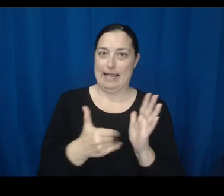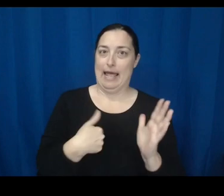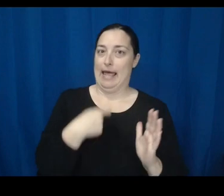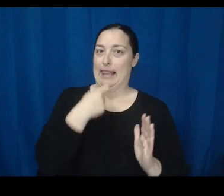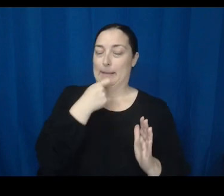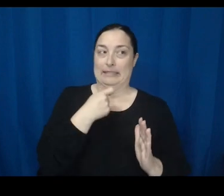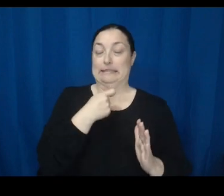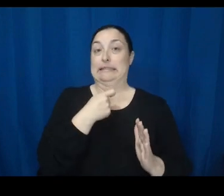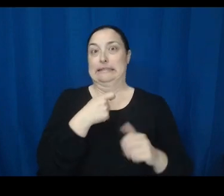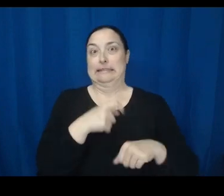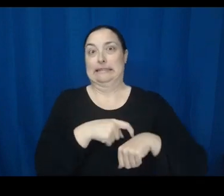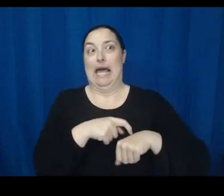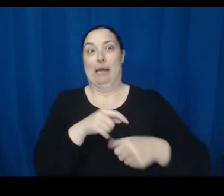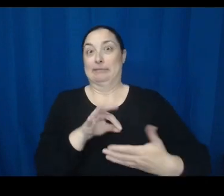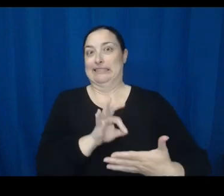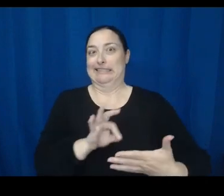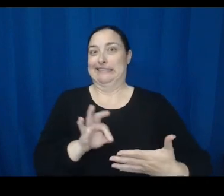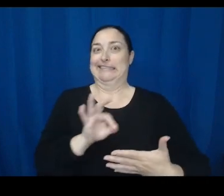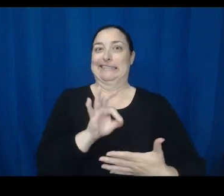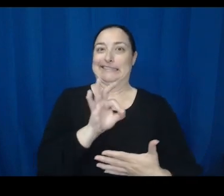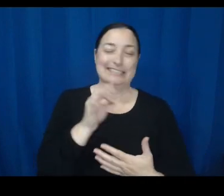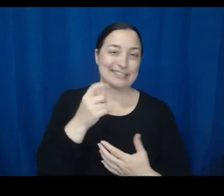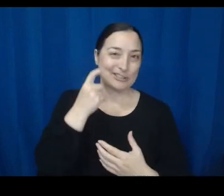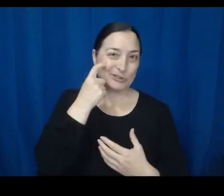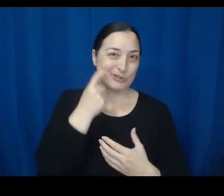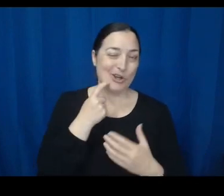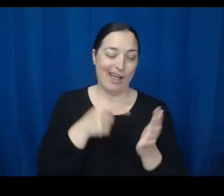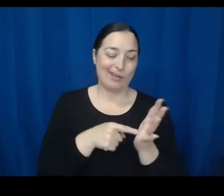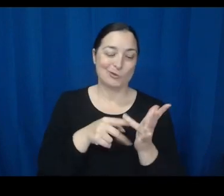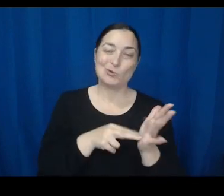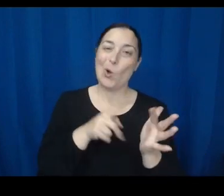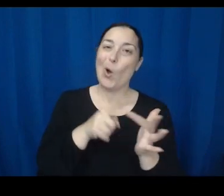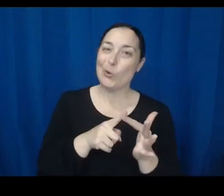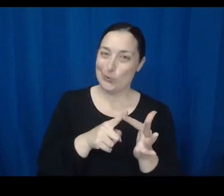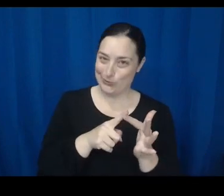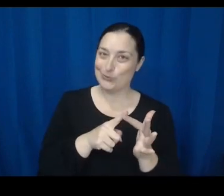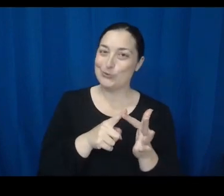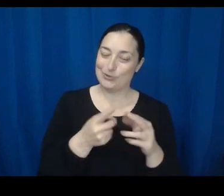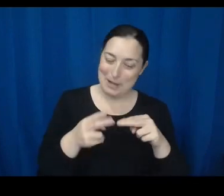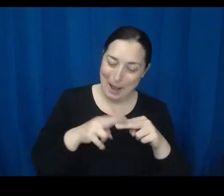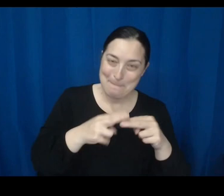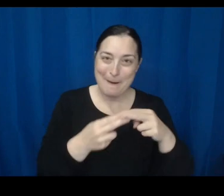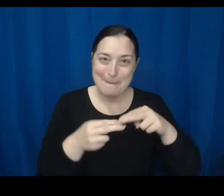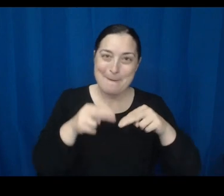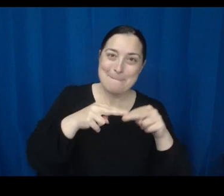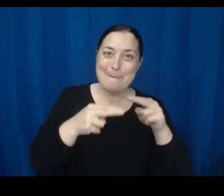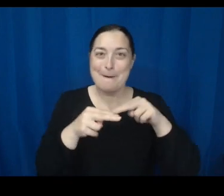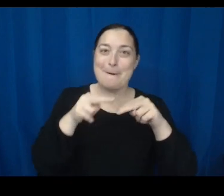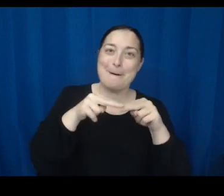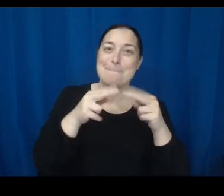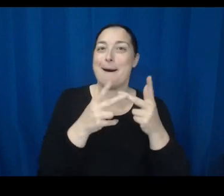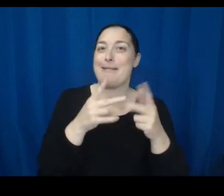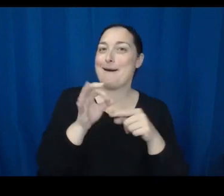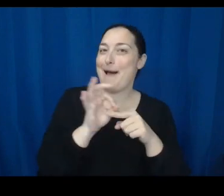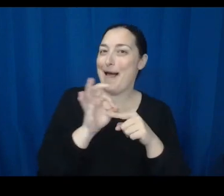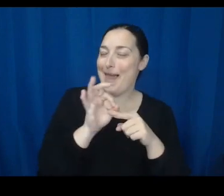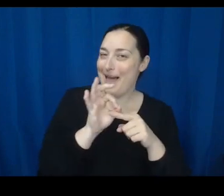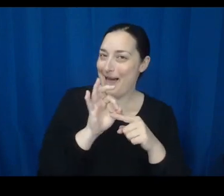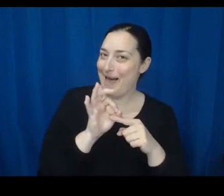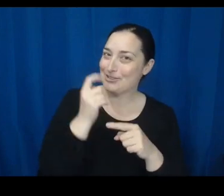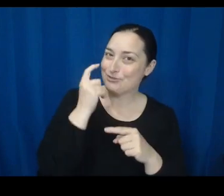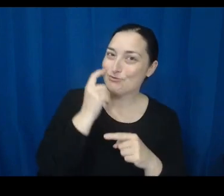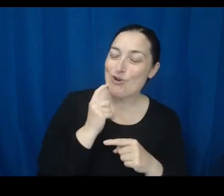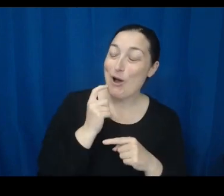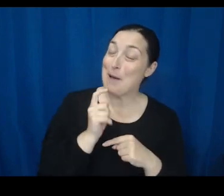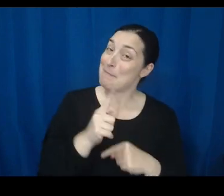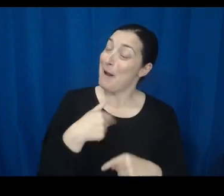trying to build up the tone through the layering of colours, but I'm liking